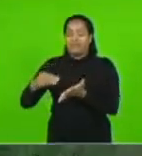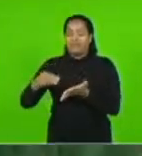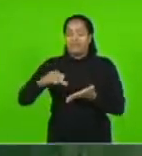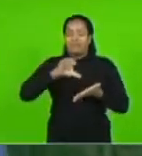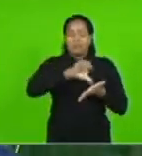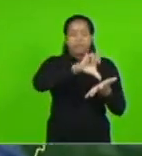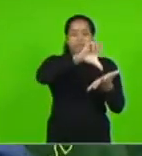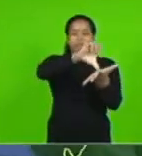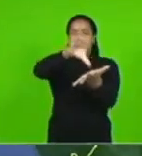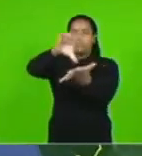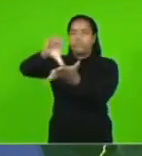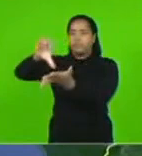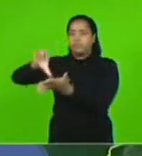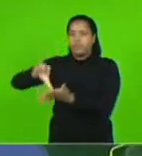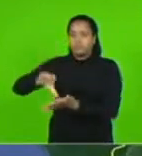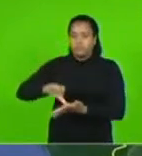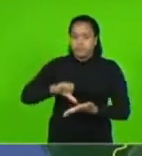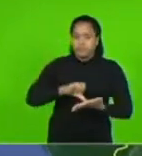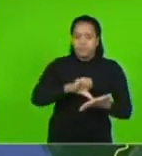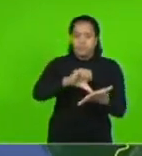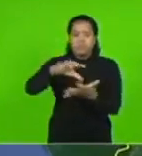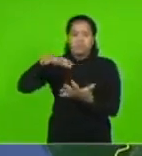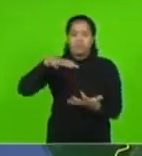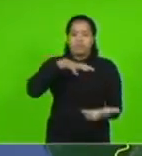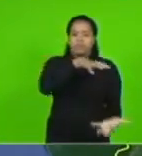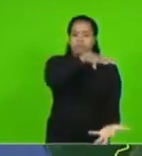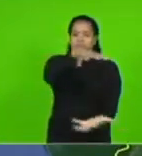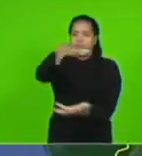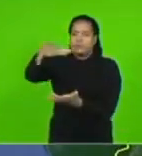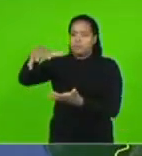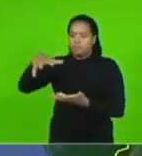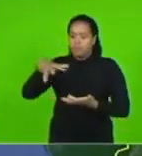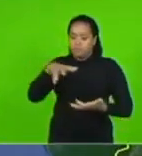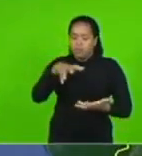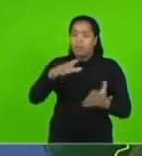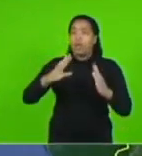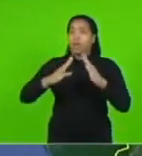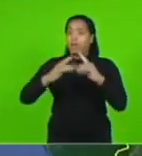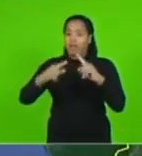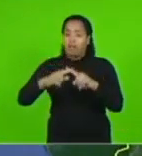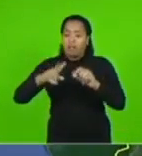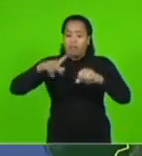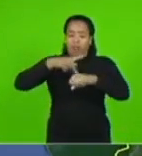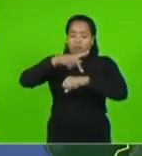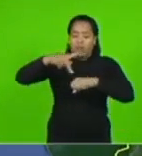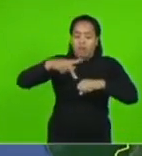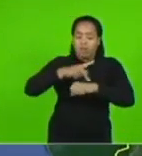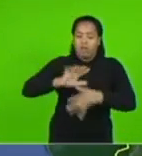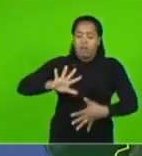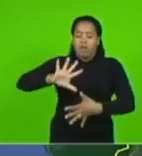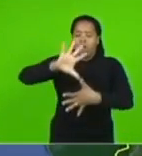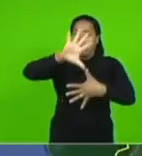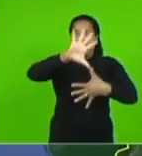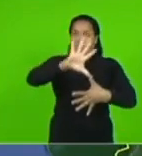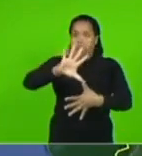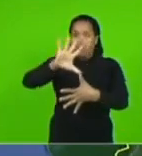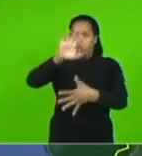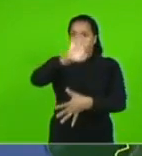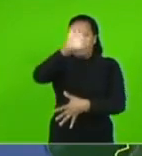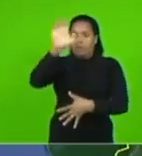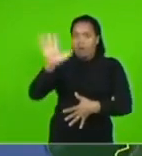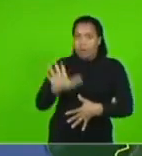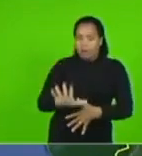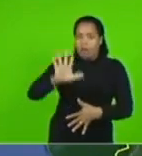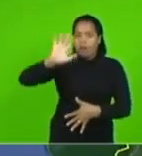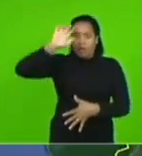the Maranatha Christian Church is present in countries all over the world and nations all over the world. It